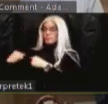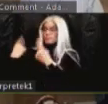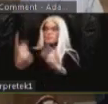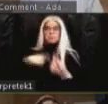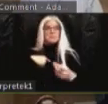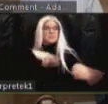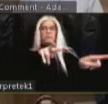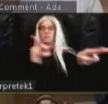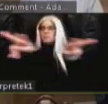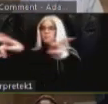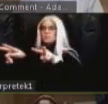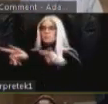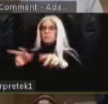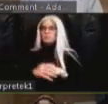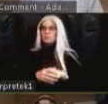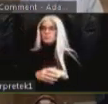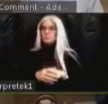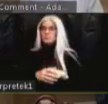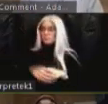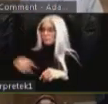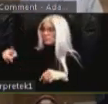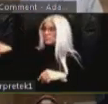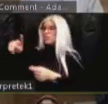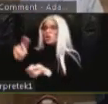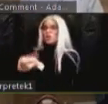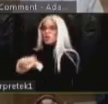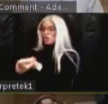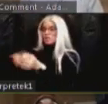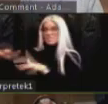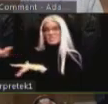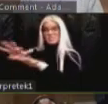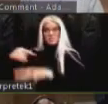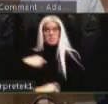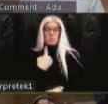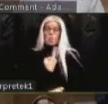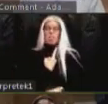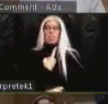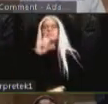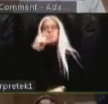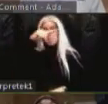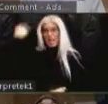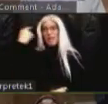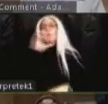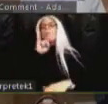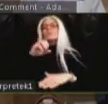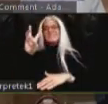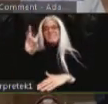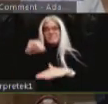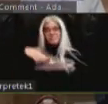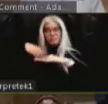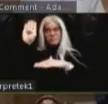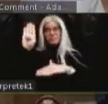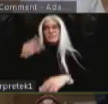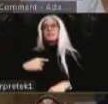at the hospital, I'm the only black nurse over 60 in that environment. And I ride the